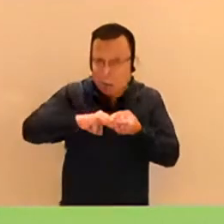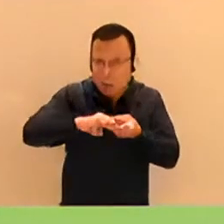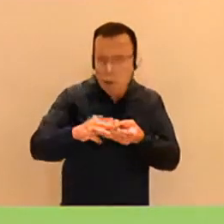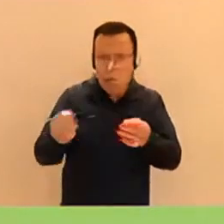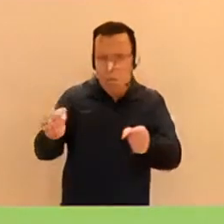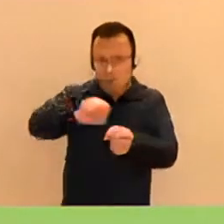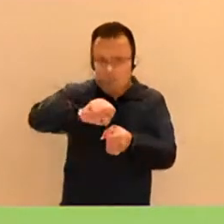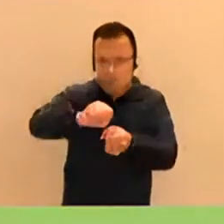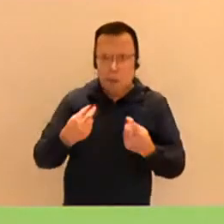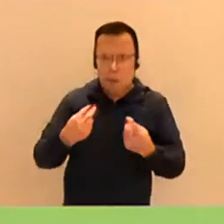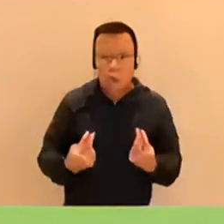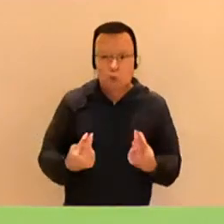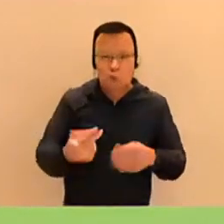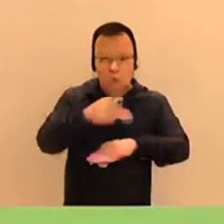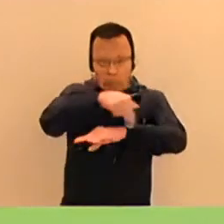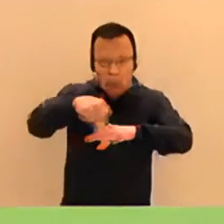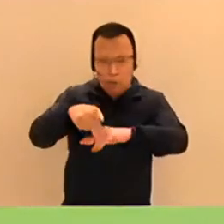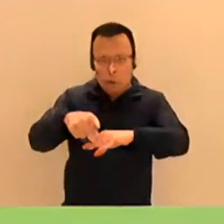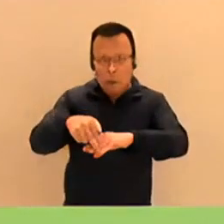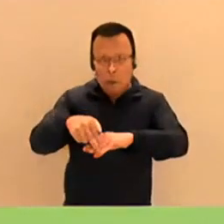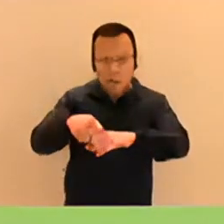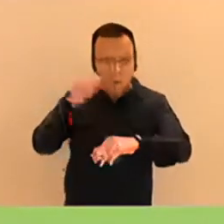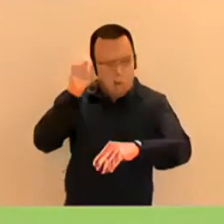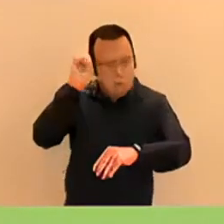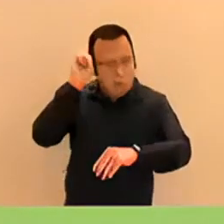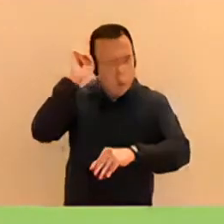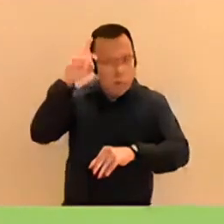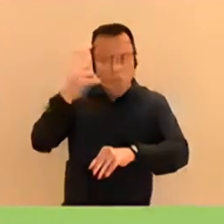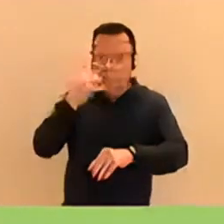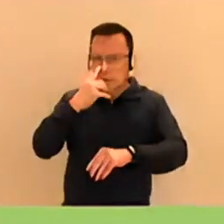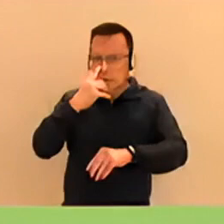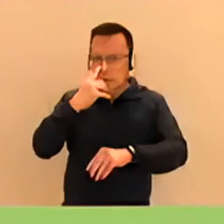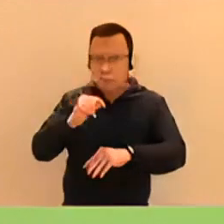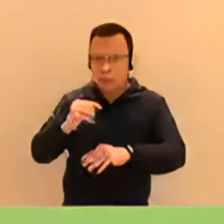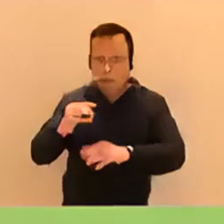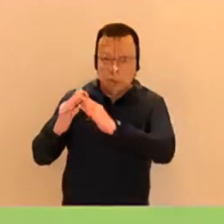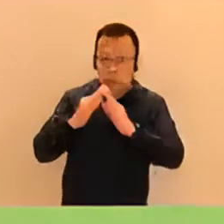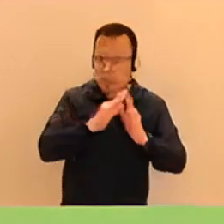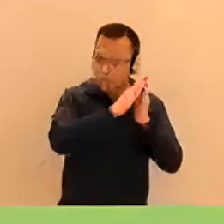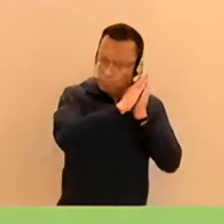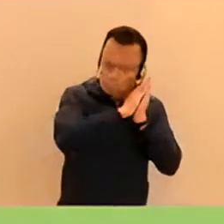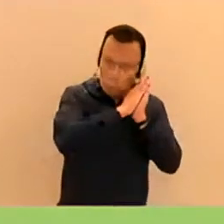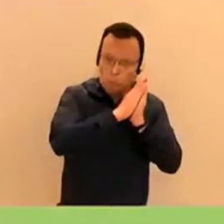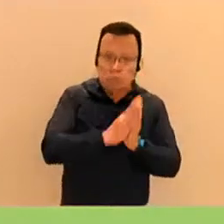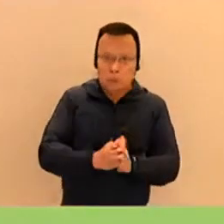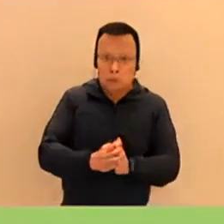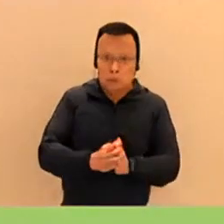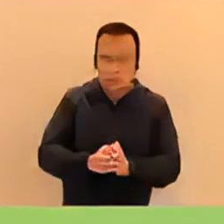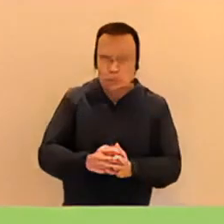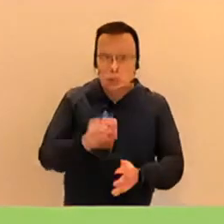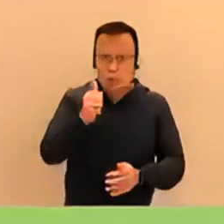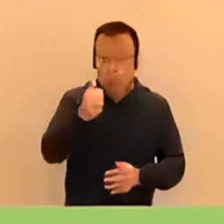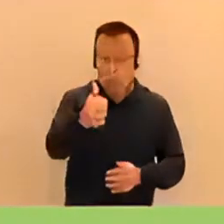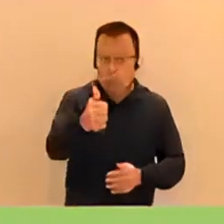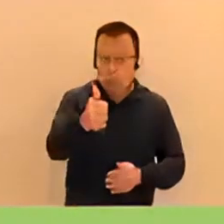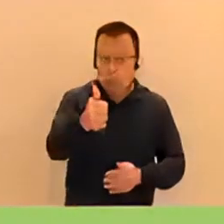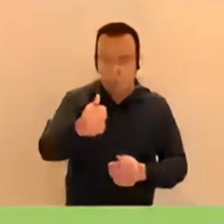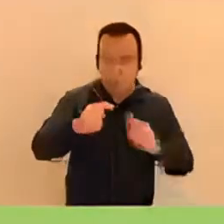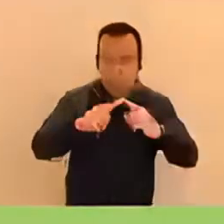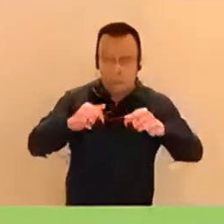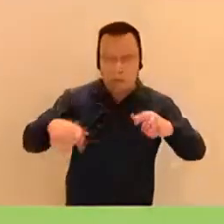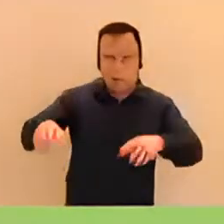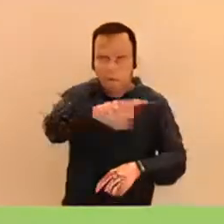innovative, livable, and positive community synergized with the natural environment.